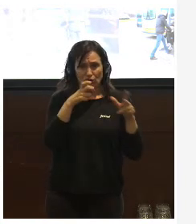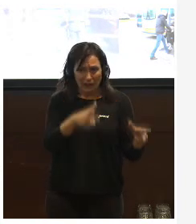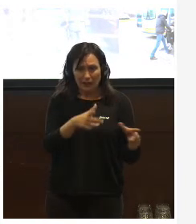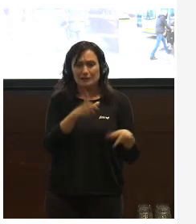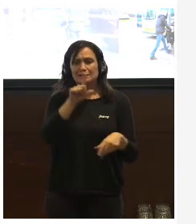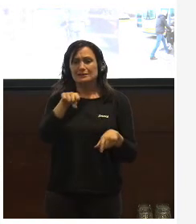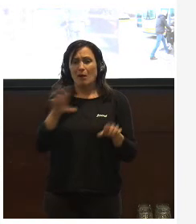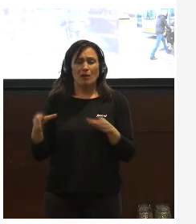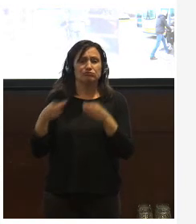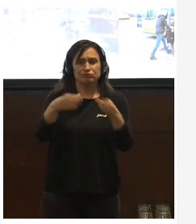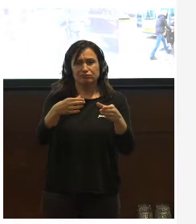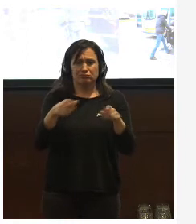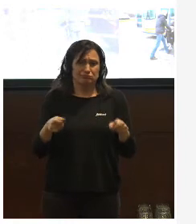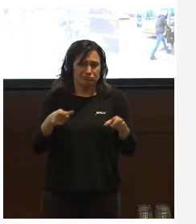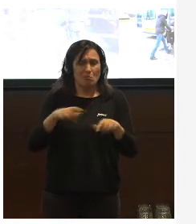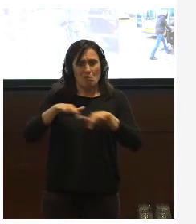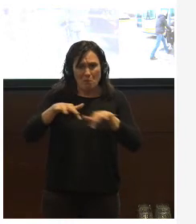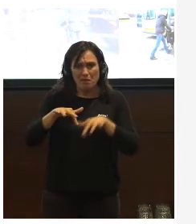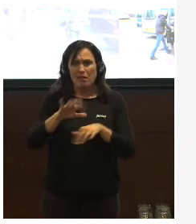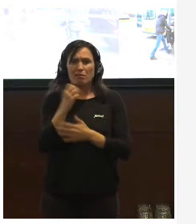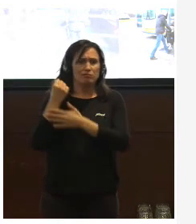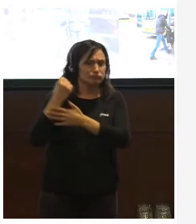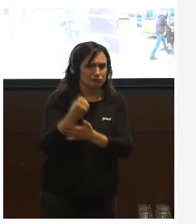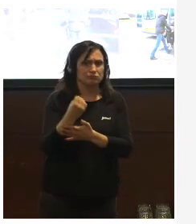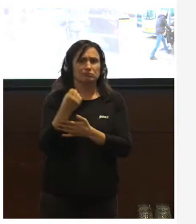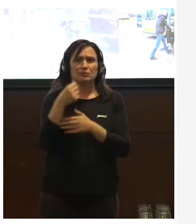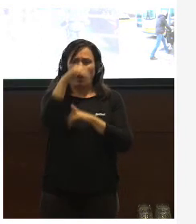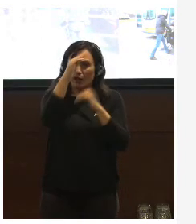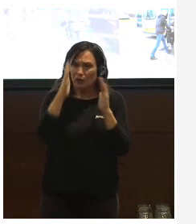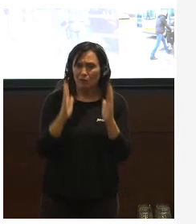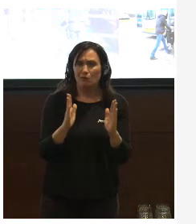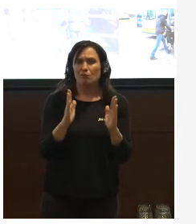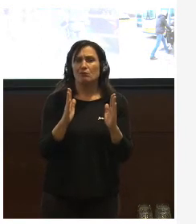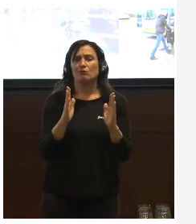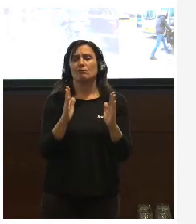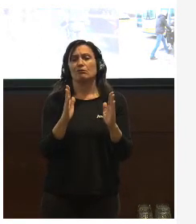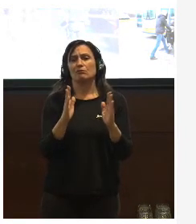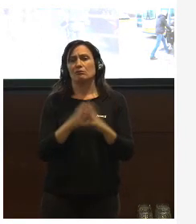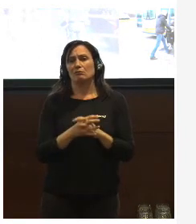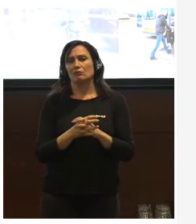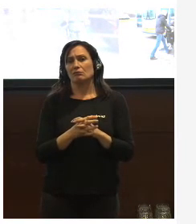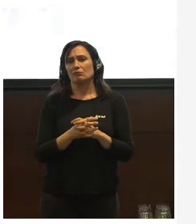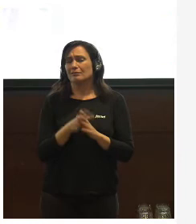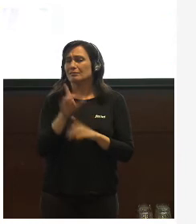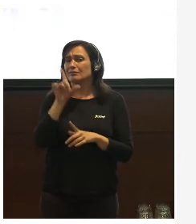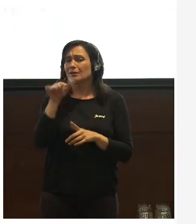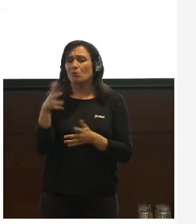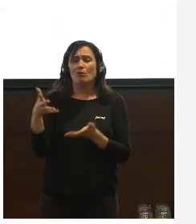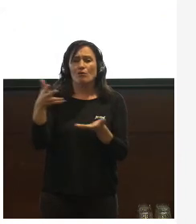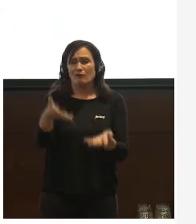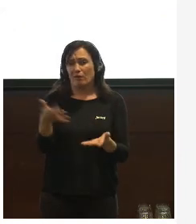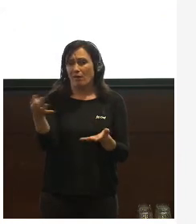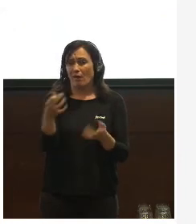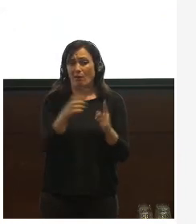hotel. Private accessible taxi transfers and representative services. And we can do it all together or